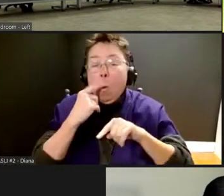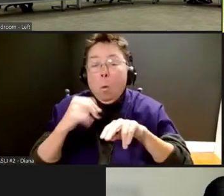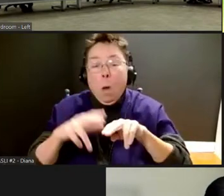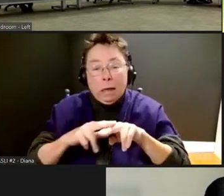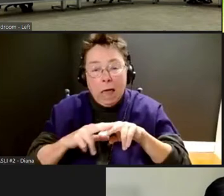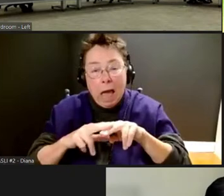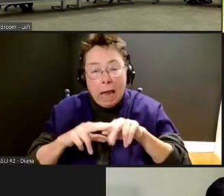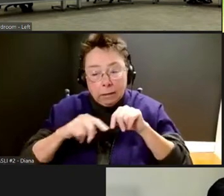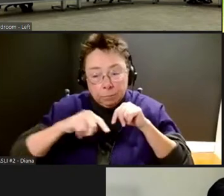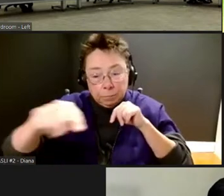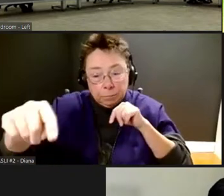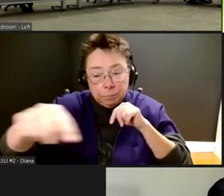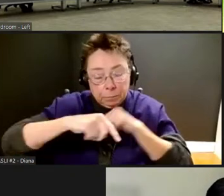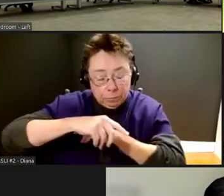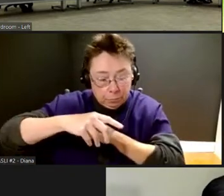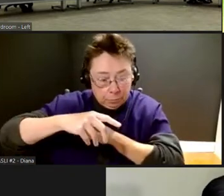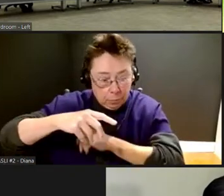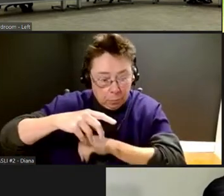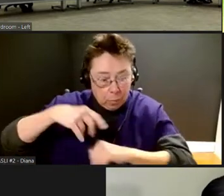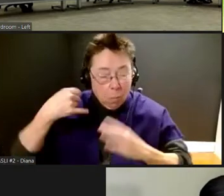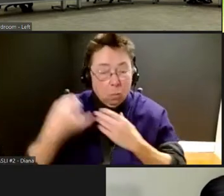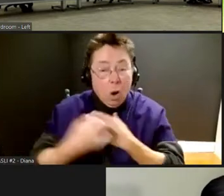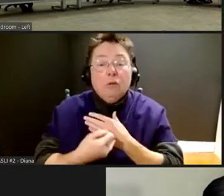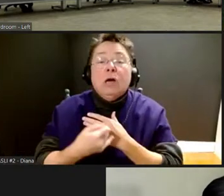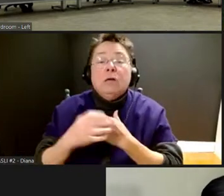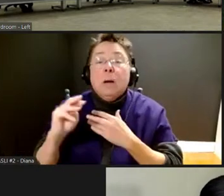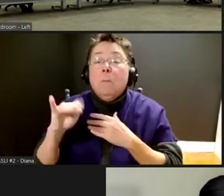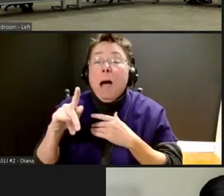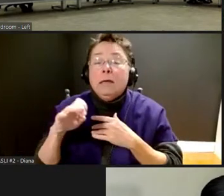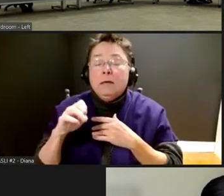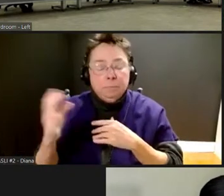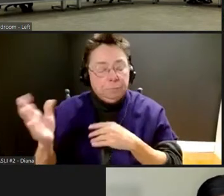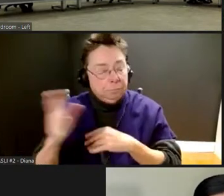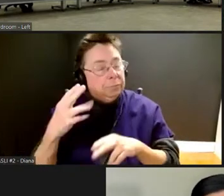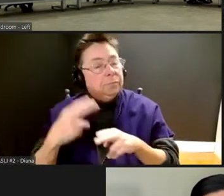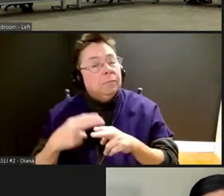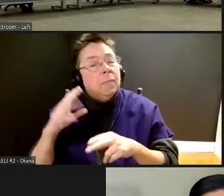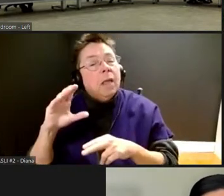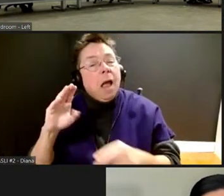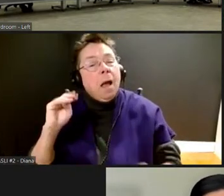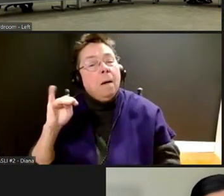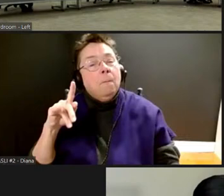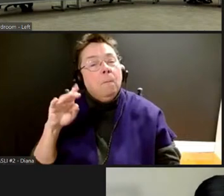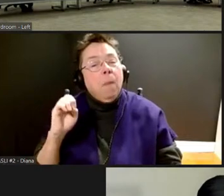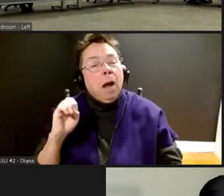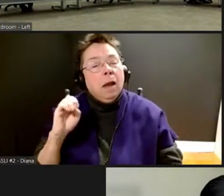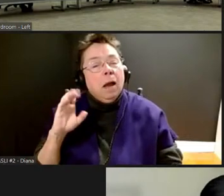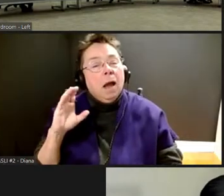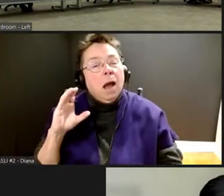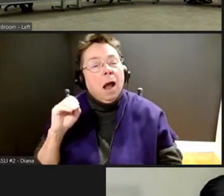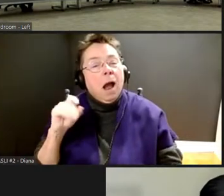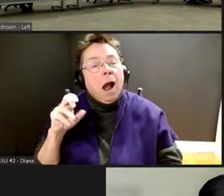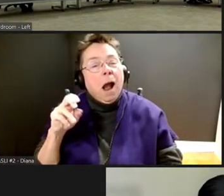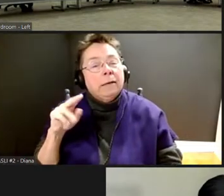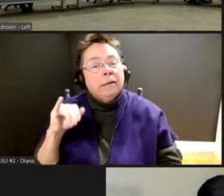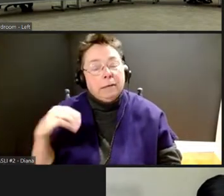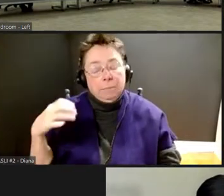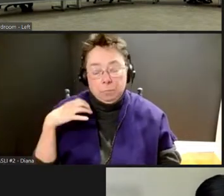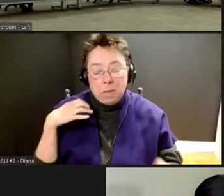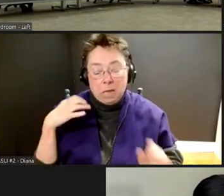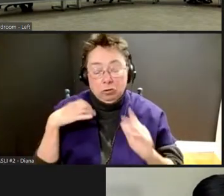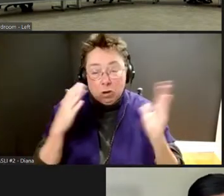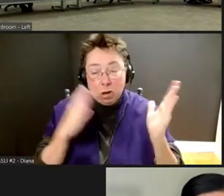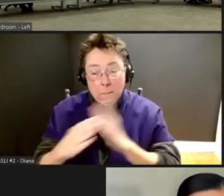Station project. Mike. Good afternoon. I'm Mike Connolly, your Chief Planning Officer. The ordinance before you today